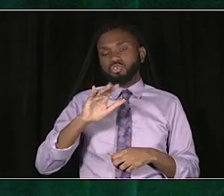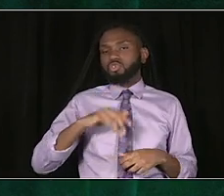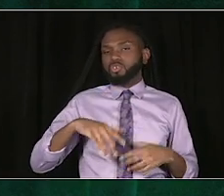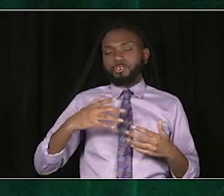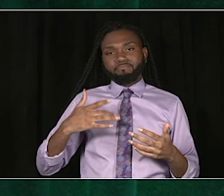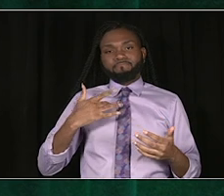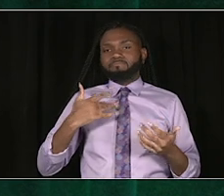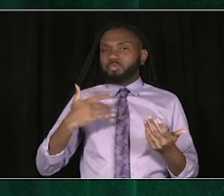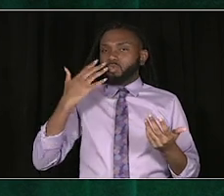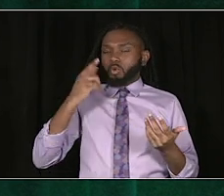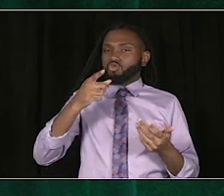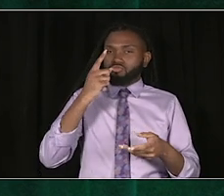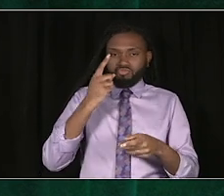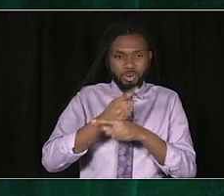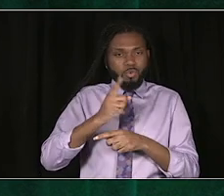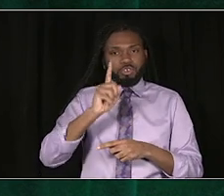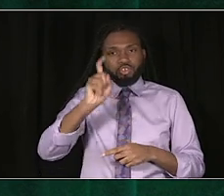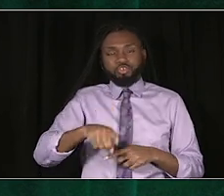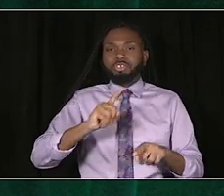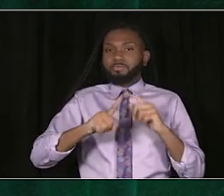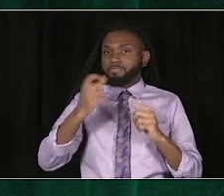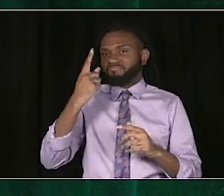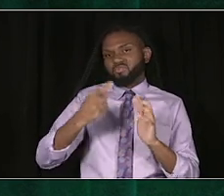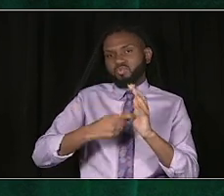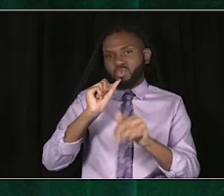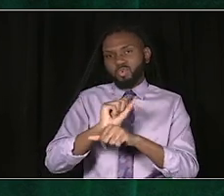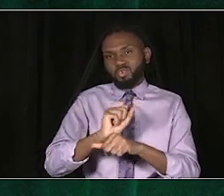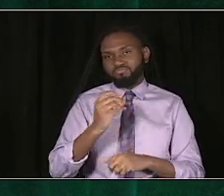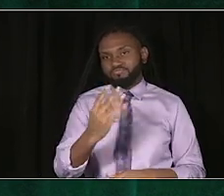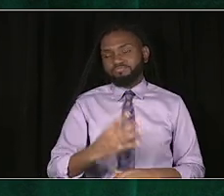you're right where you're supposed to be, but it does not come without work.